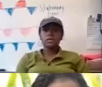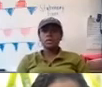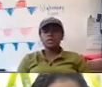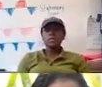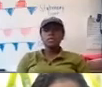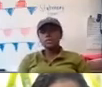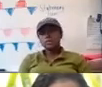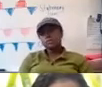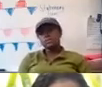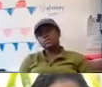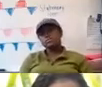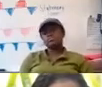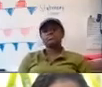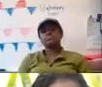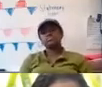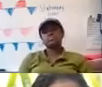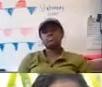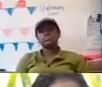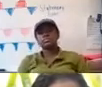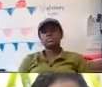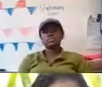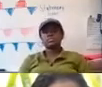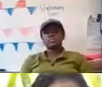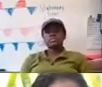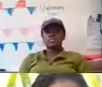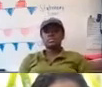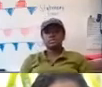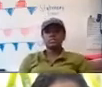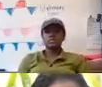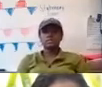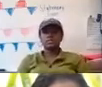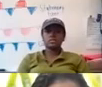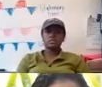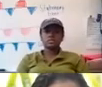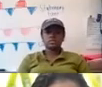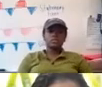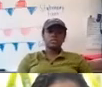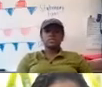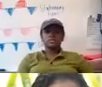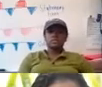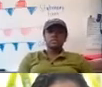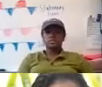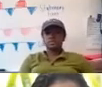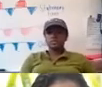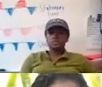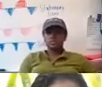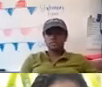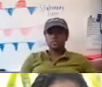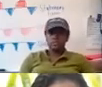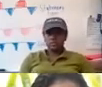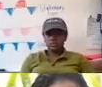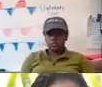in your tower garden. Here they will be nourished with Tower Tonic nutrient solution. Inside the reservoir is a small,